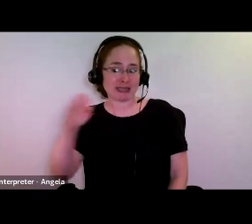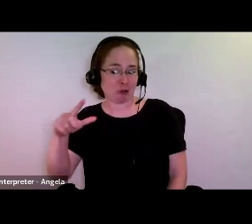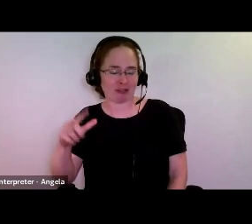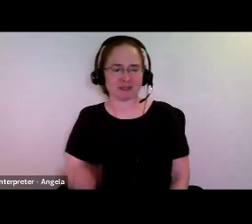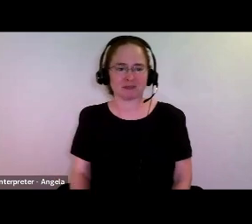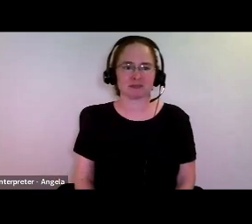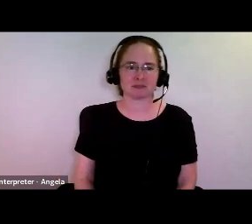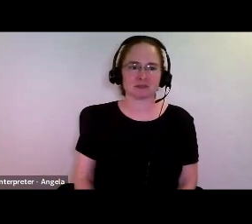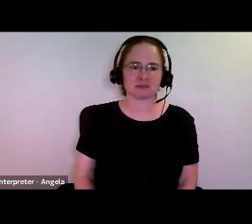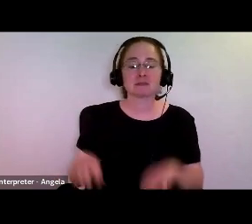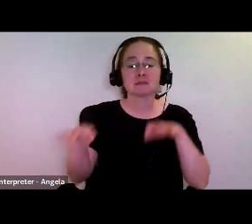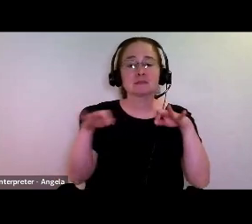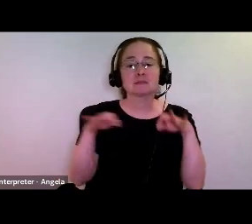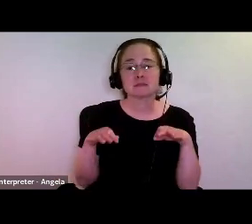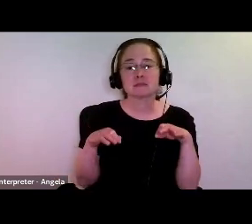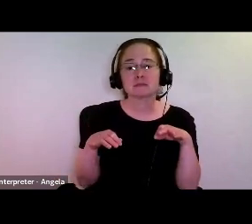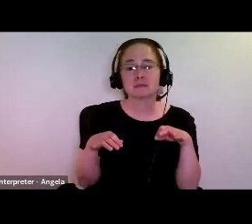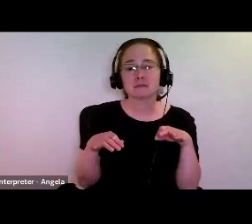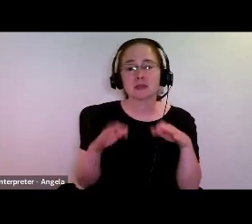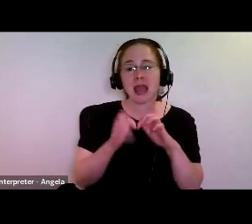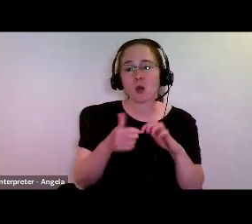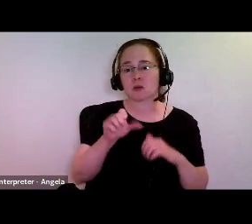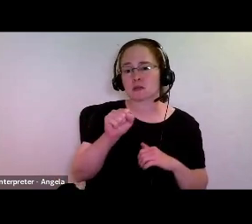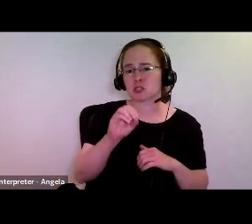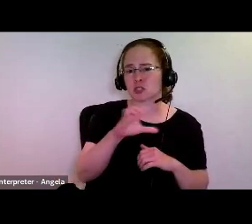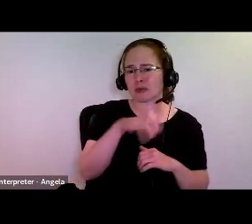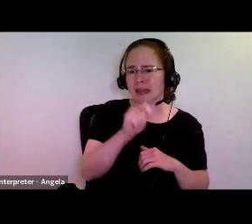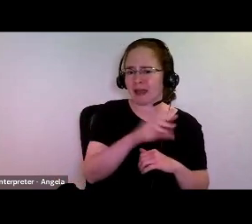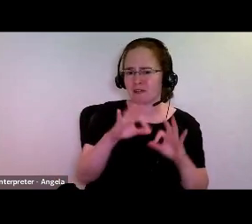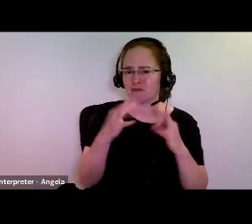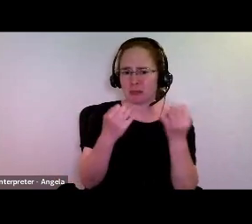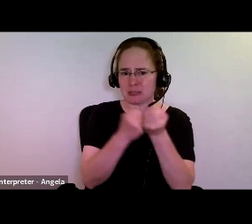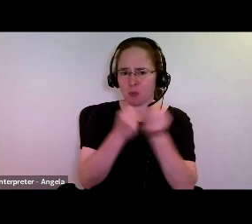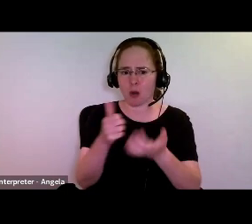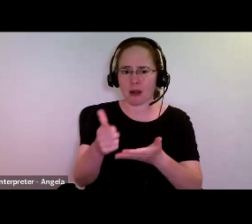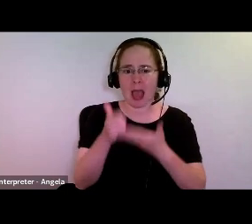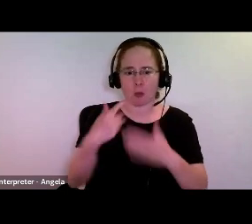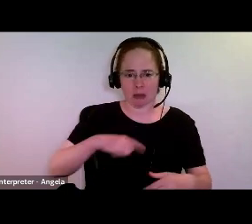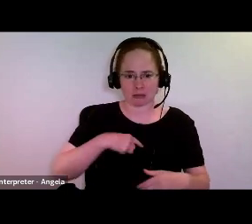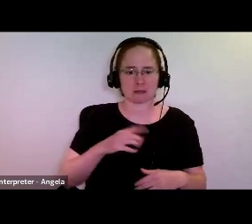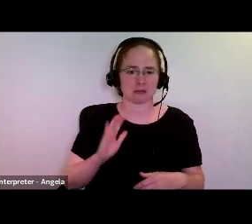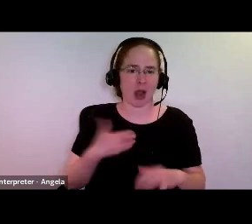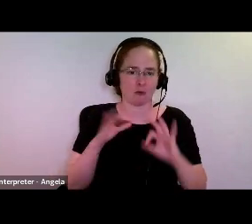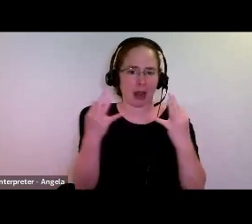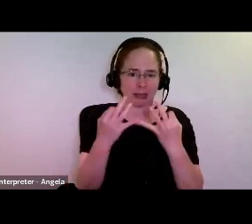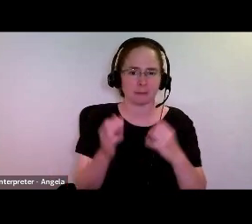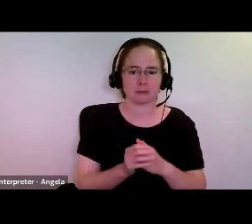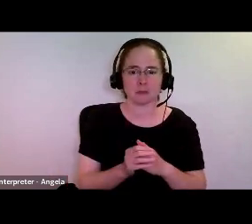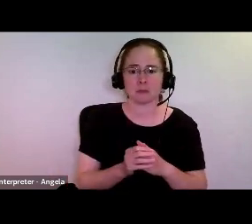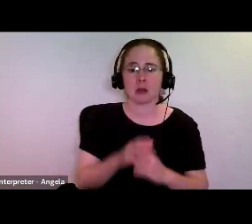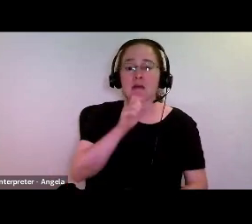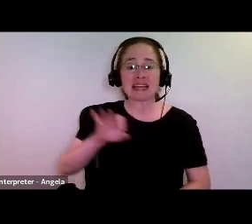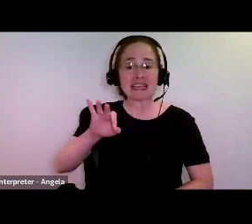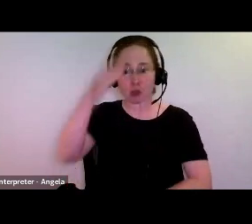to tell you about how SOCAT and family support helped us and our family. Luke is our